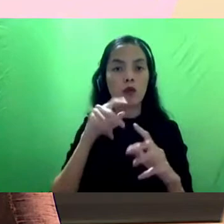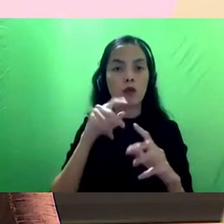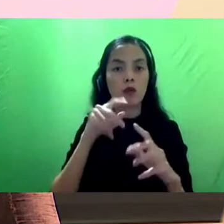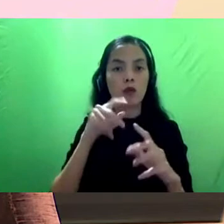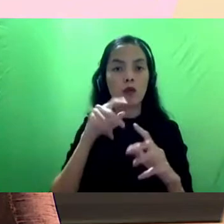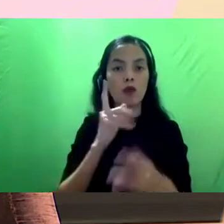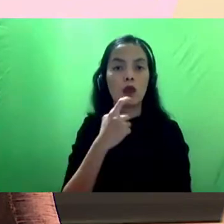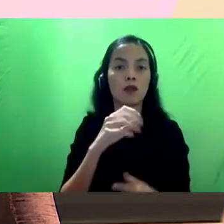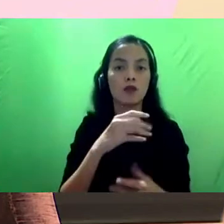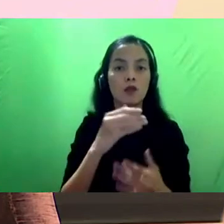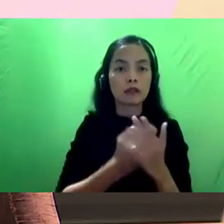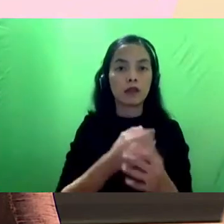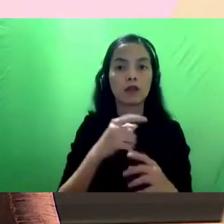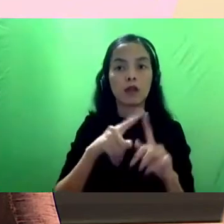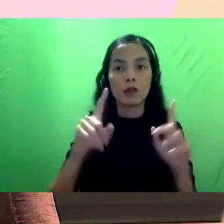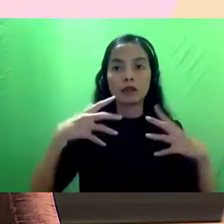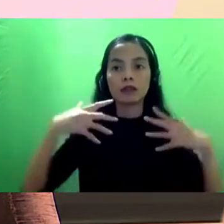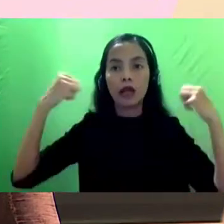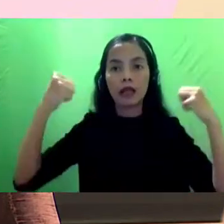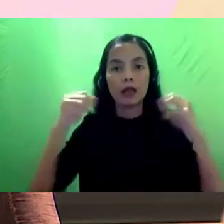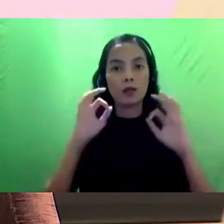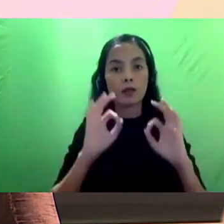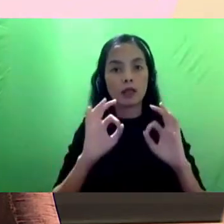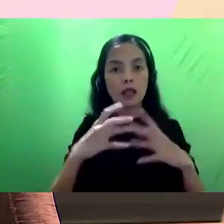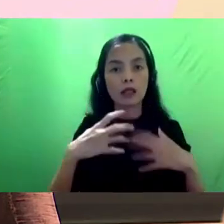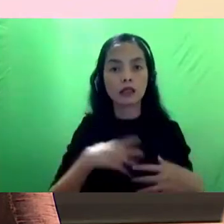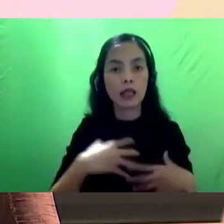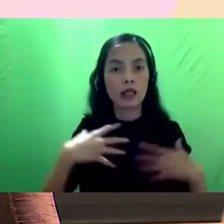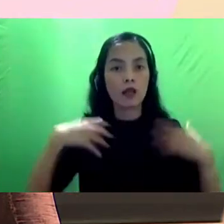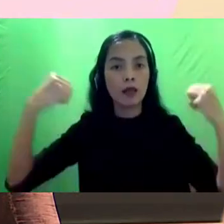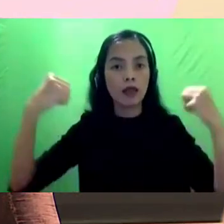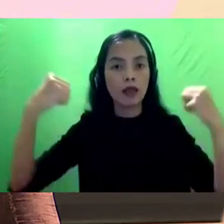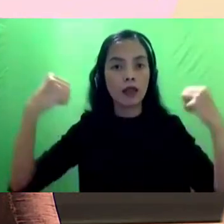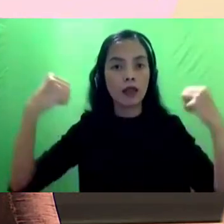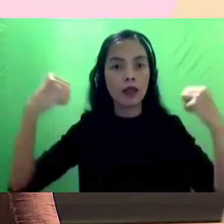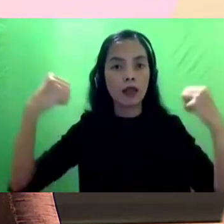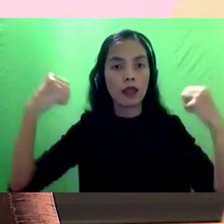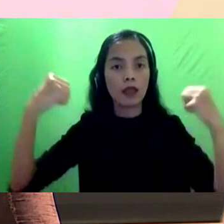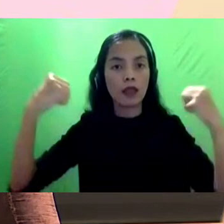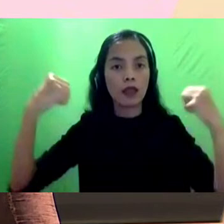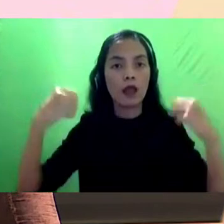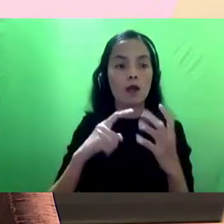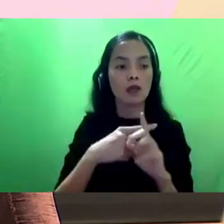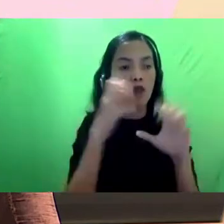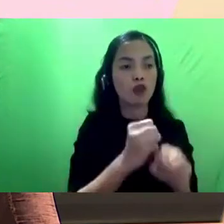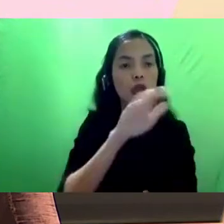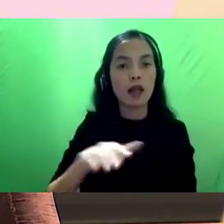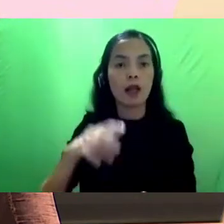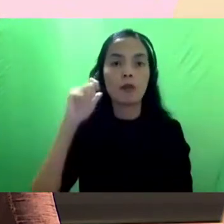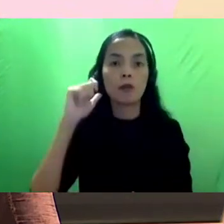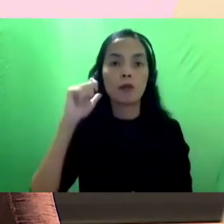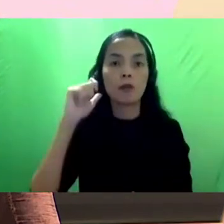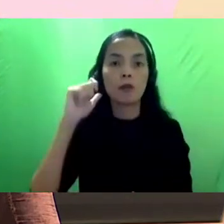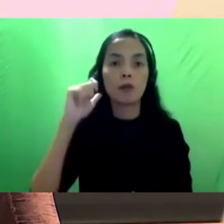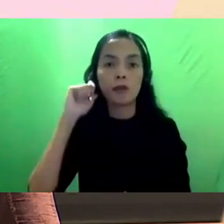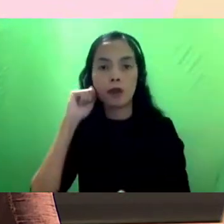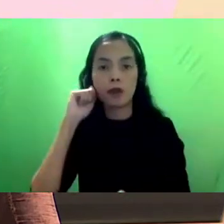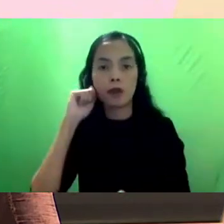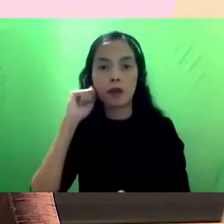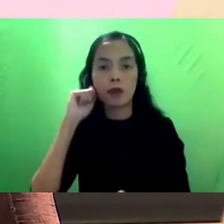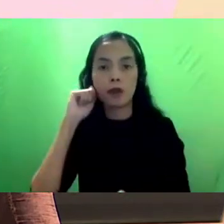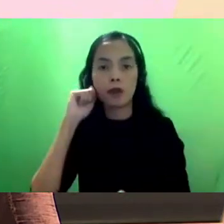education, mental health, and also focusing on children, women, and people with disability.